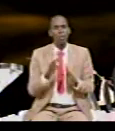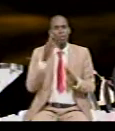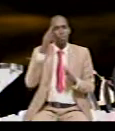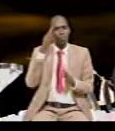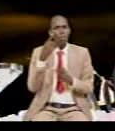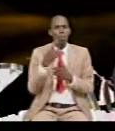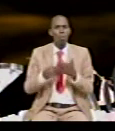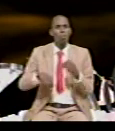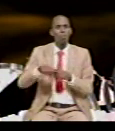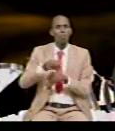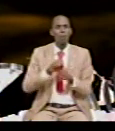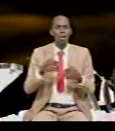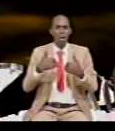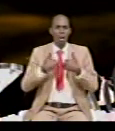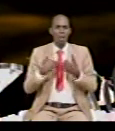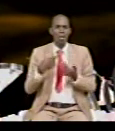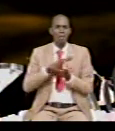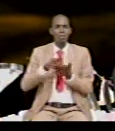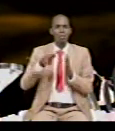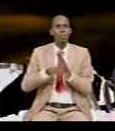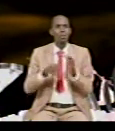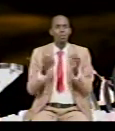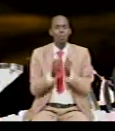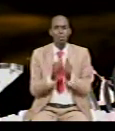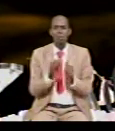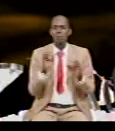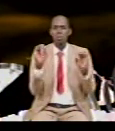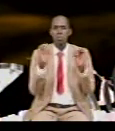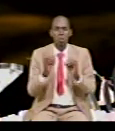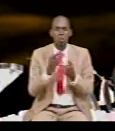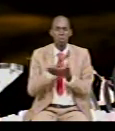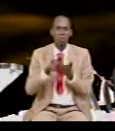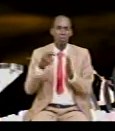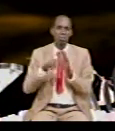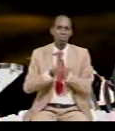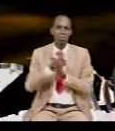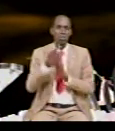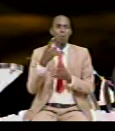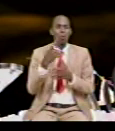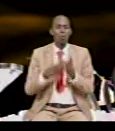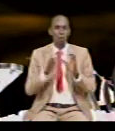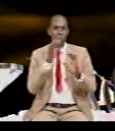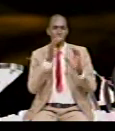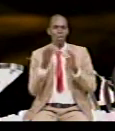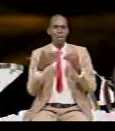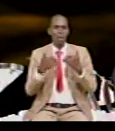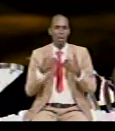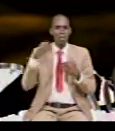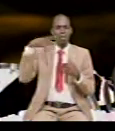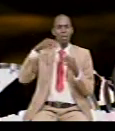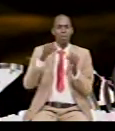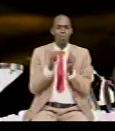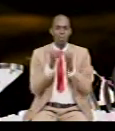unrighteousness? And what communion hath light with darkness? And what